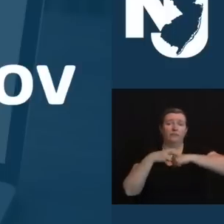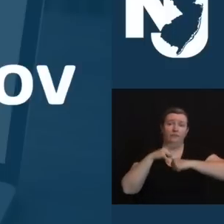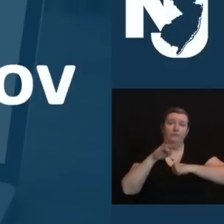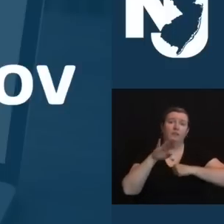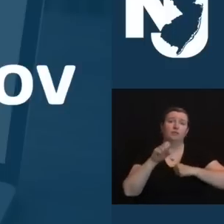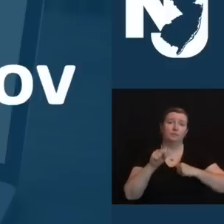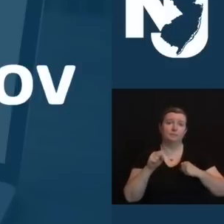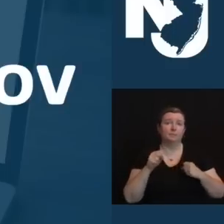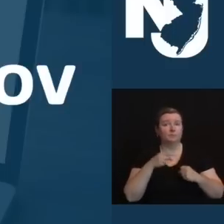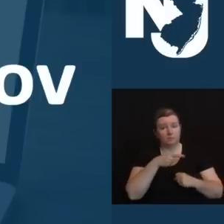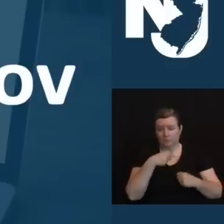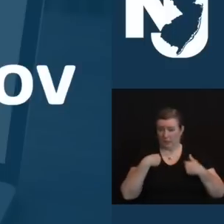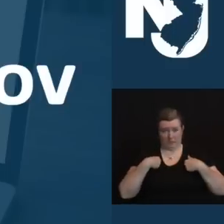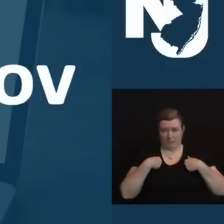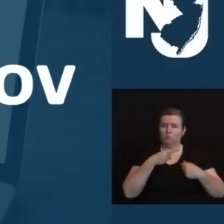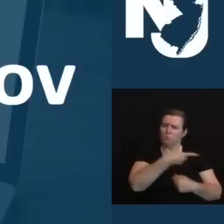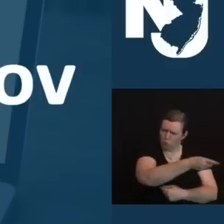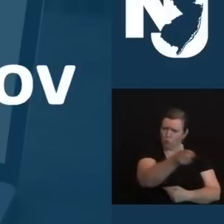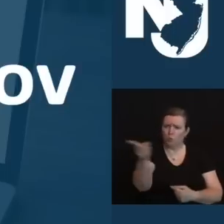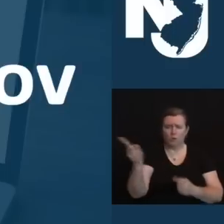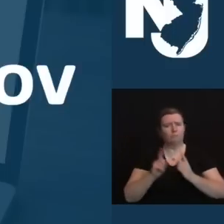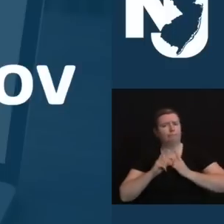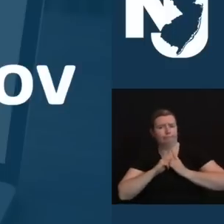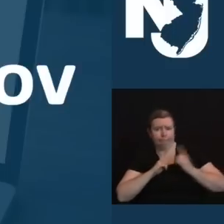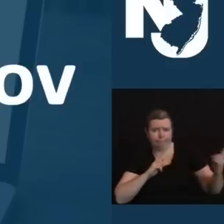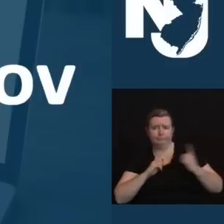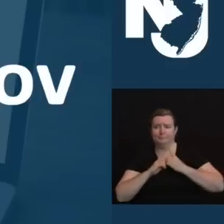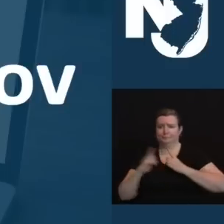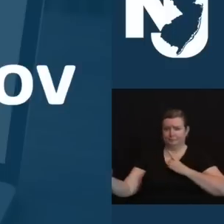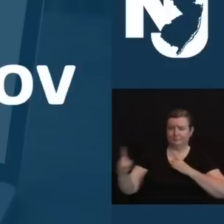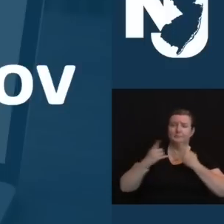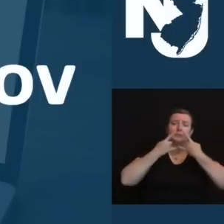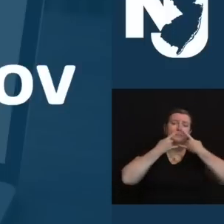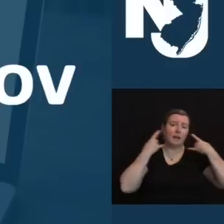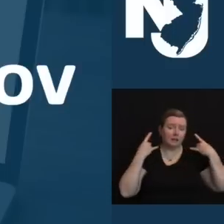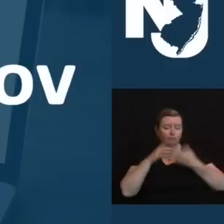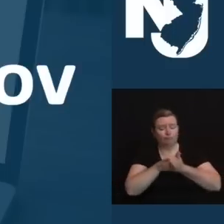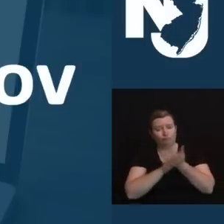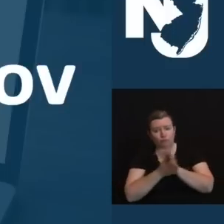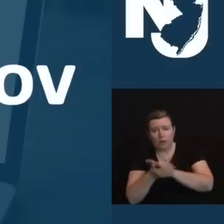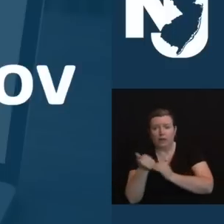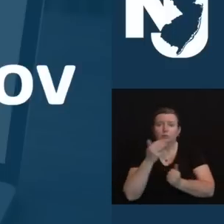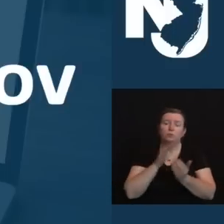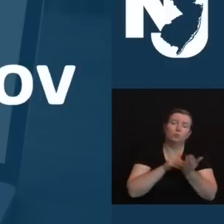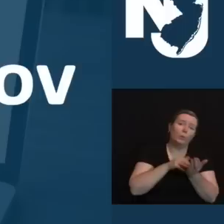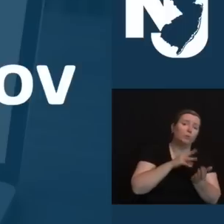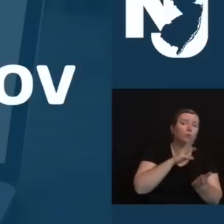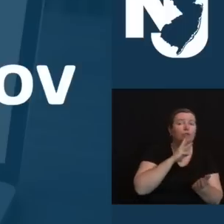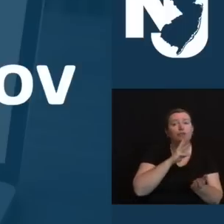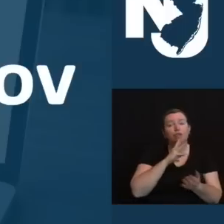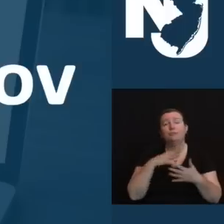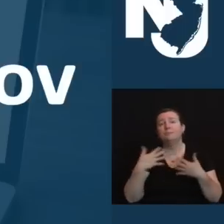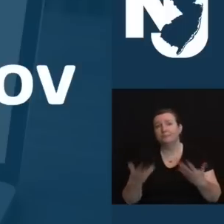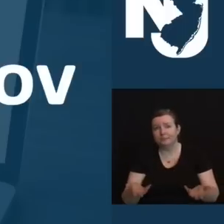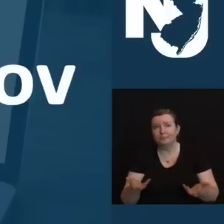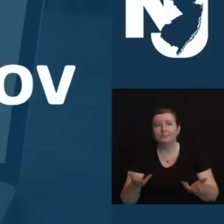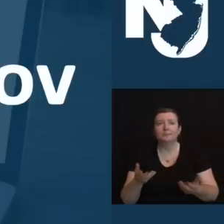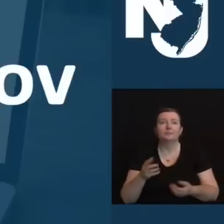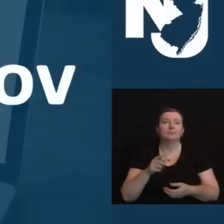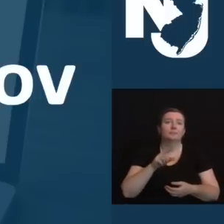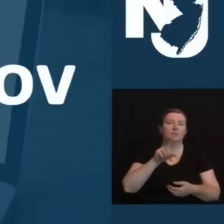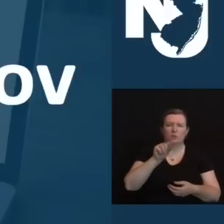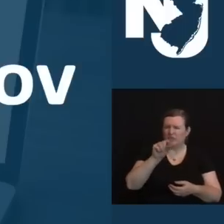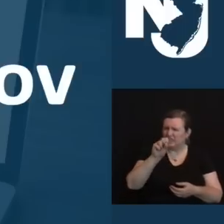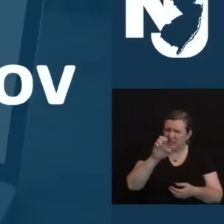distances, wear a face covering, wash your hands frequently with soap and water. We haven't said this in a while, Judy, for at least 20 seconds,